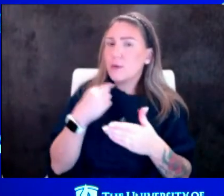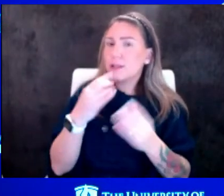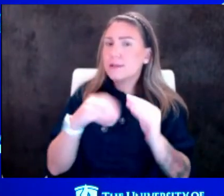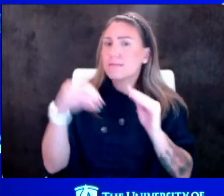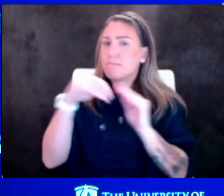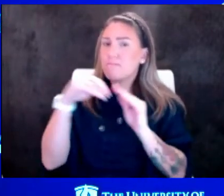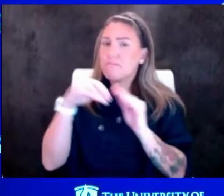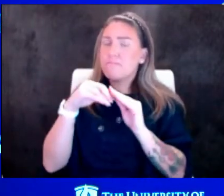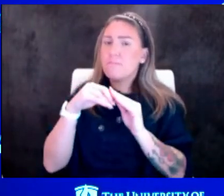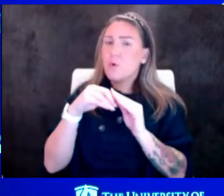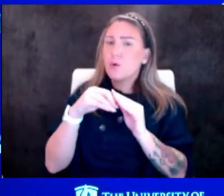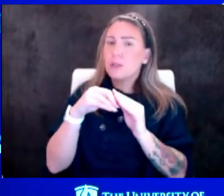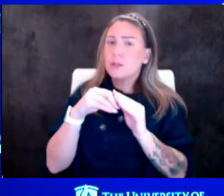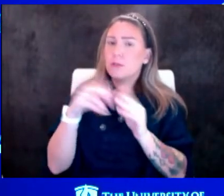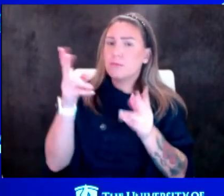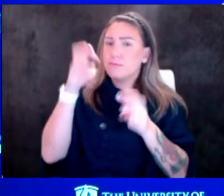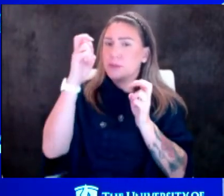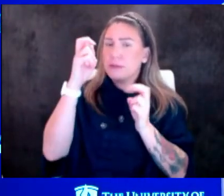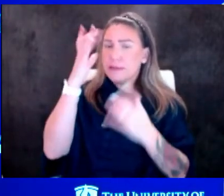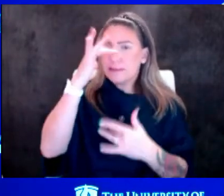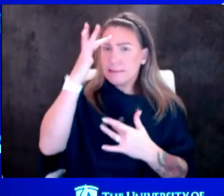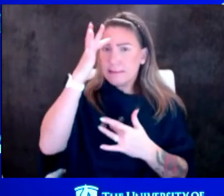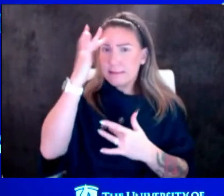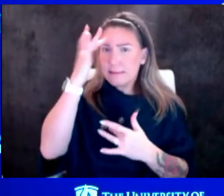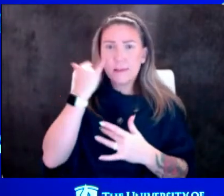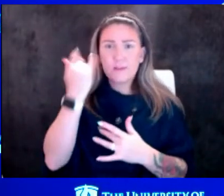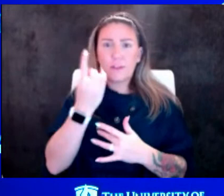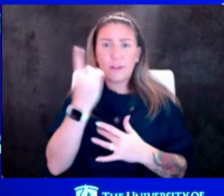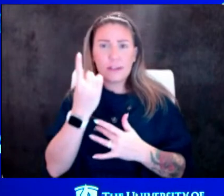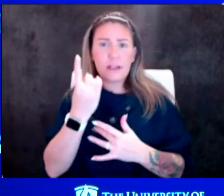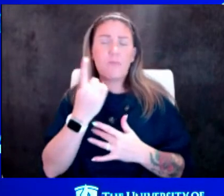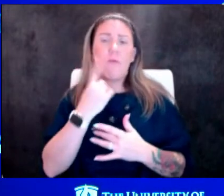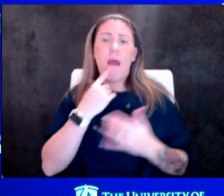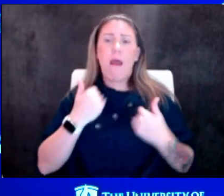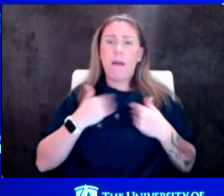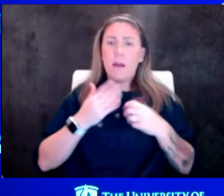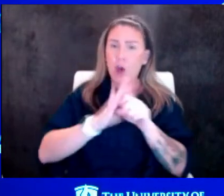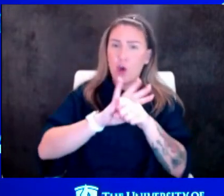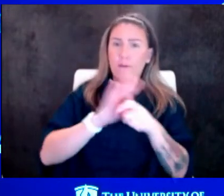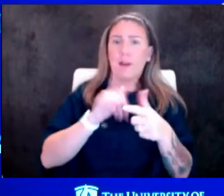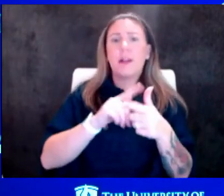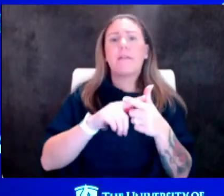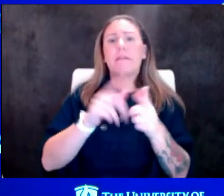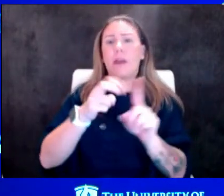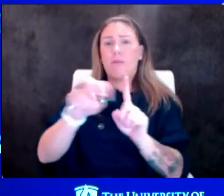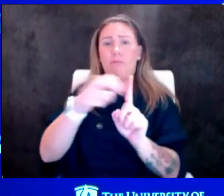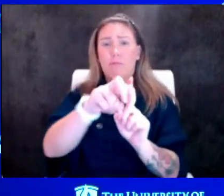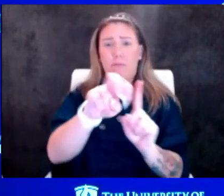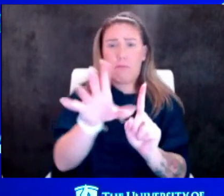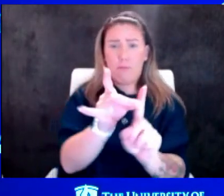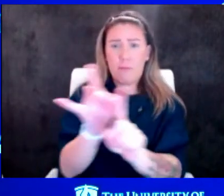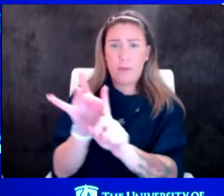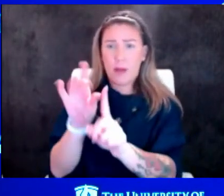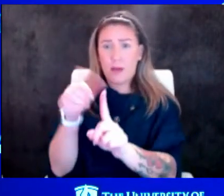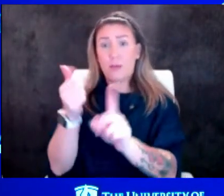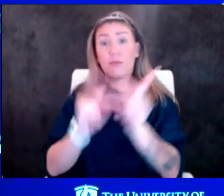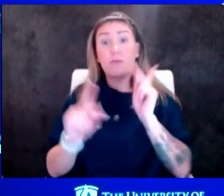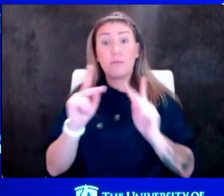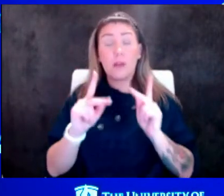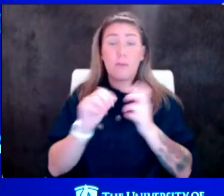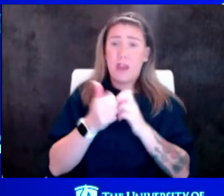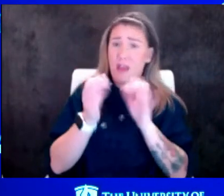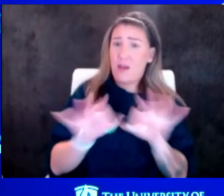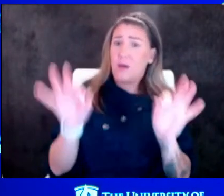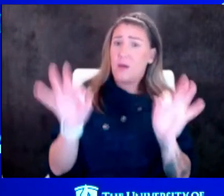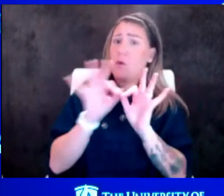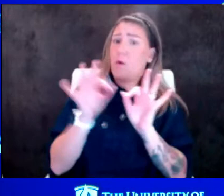should somebody bring that virus home and spread it to others. But we've always touted how important it is for kids to be